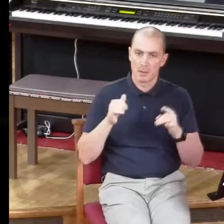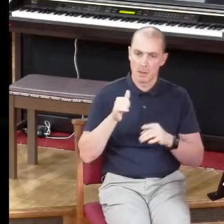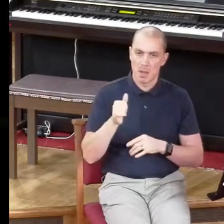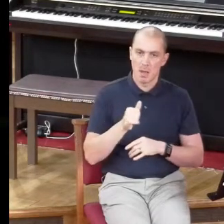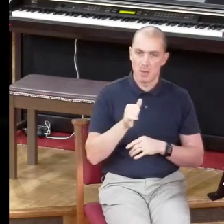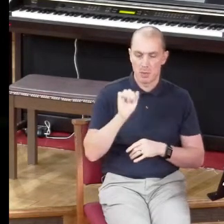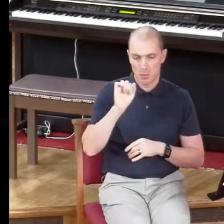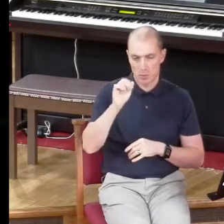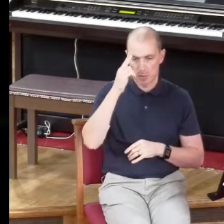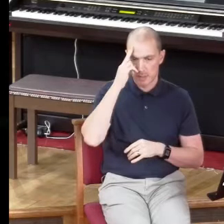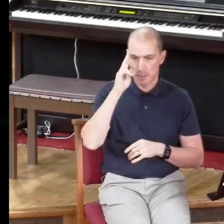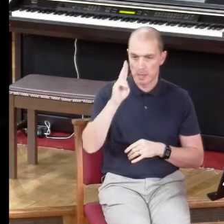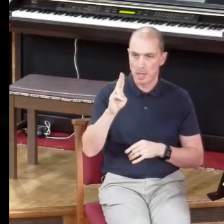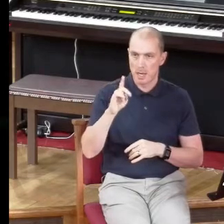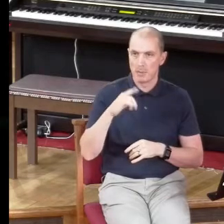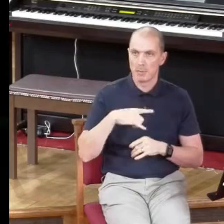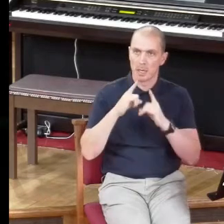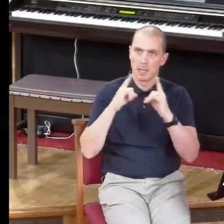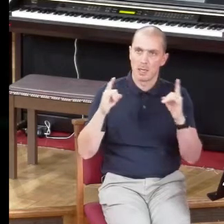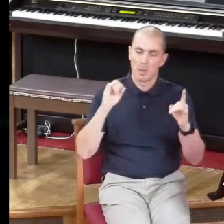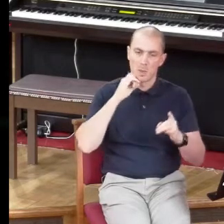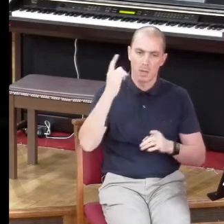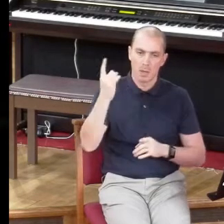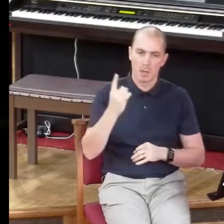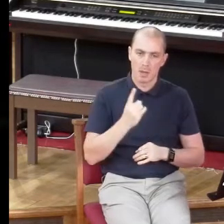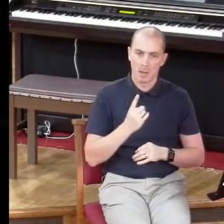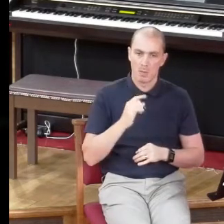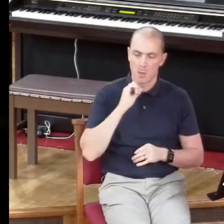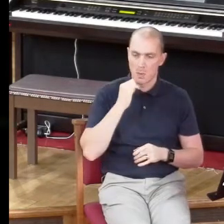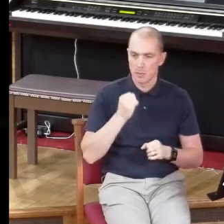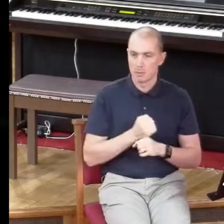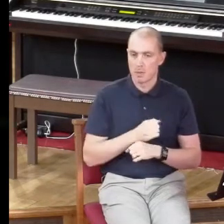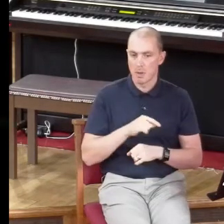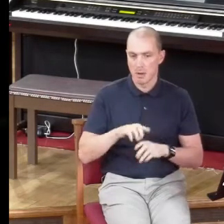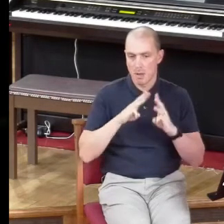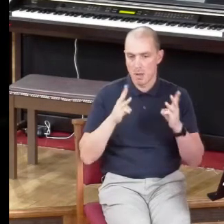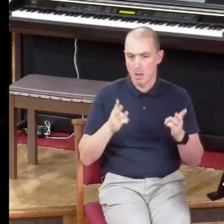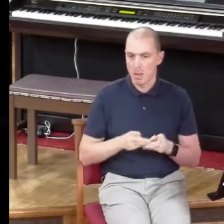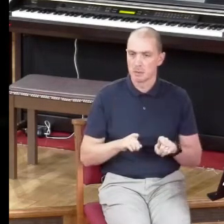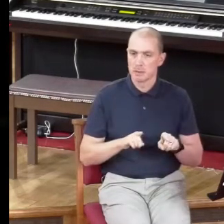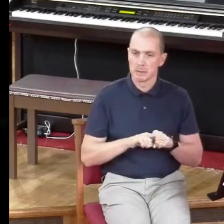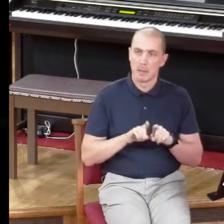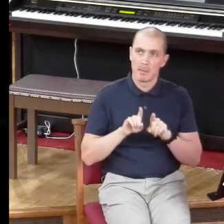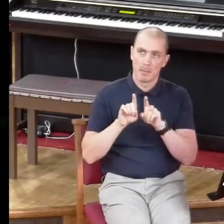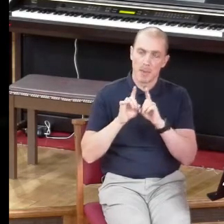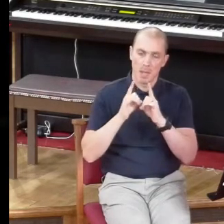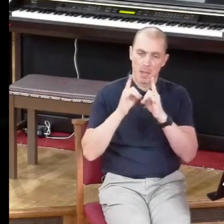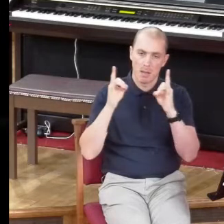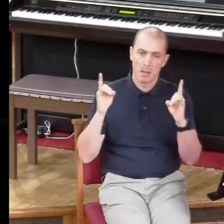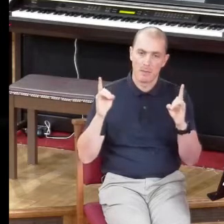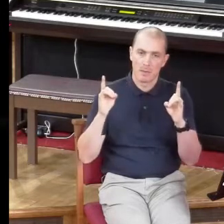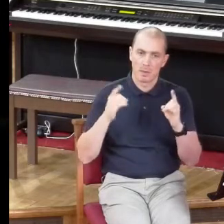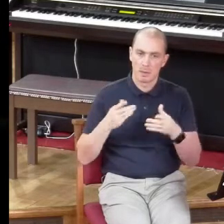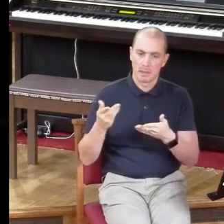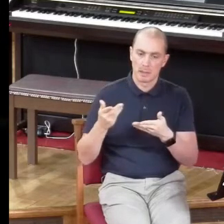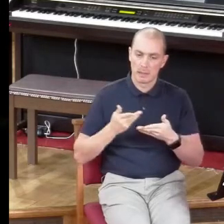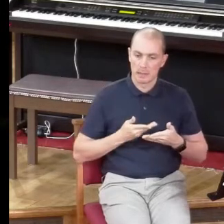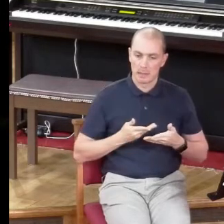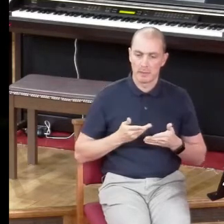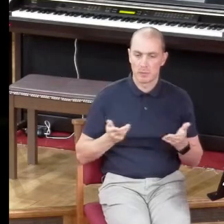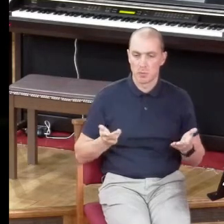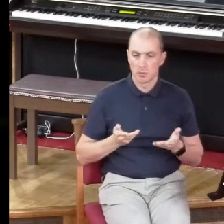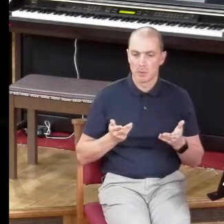name. Thy kingdom come, thy will be done on earth as it is in heaven. Give us this